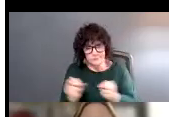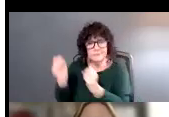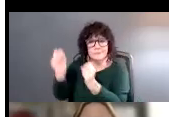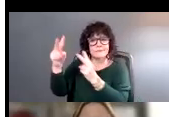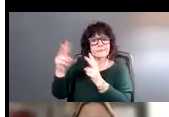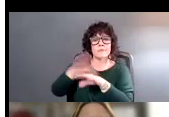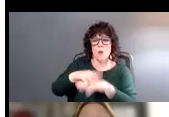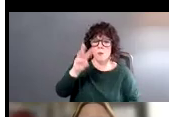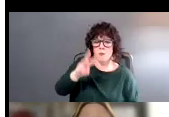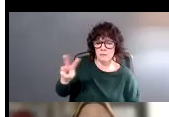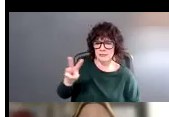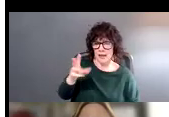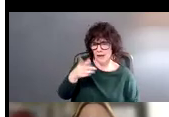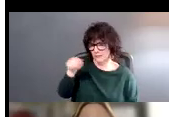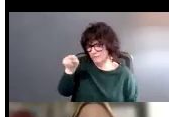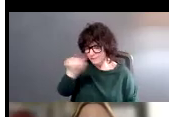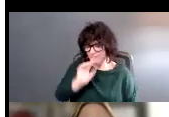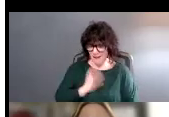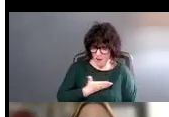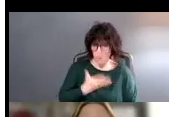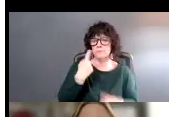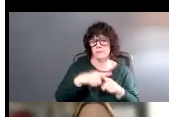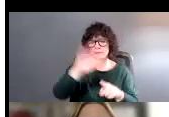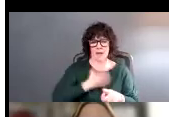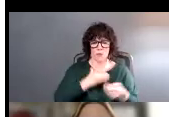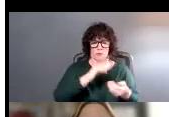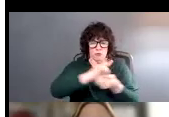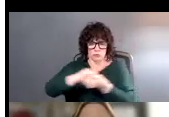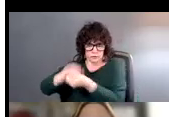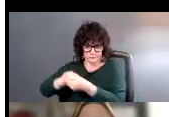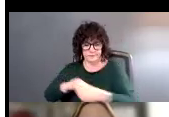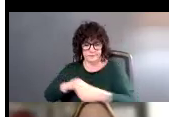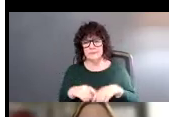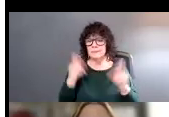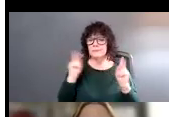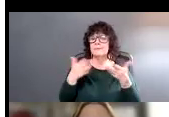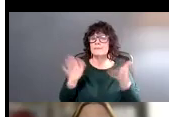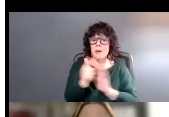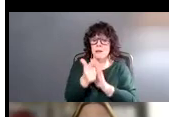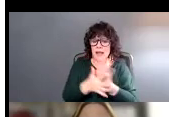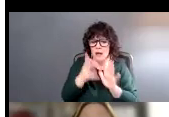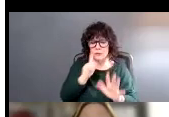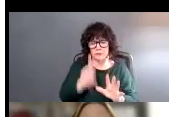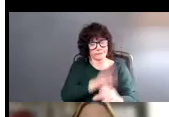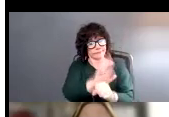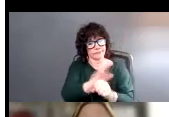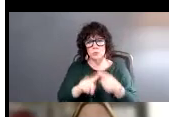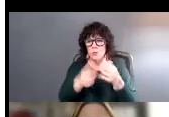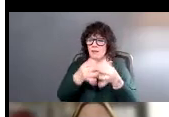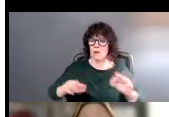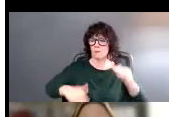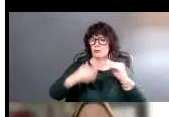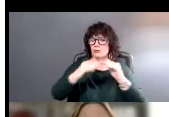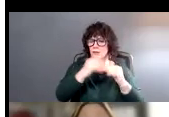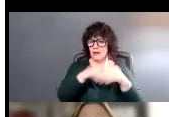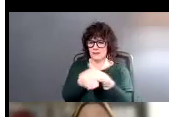and accessibility, and we're constantly trying to improve our practices. Please bear with us if there are any glitches.